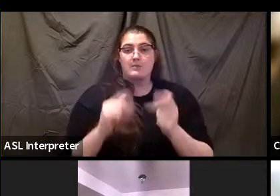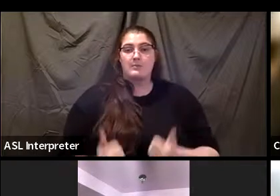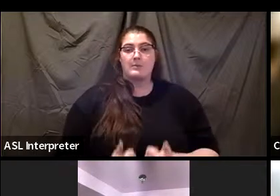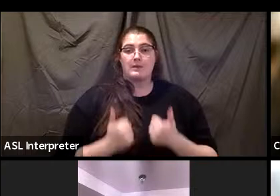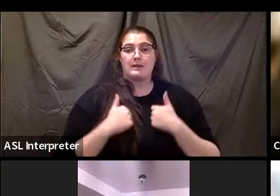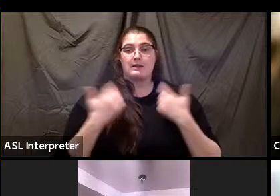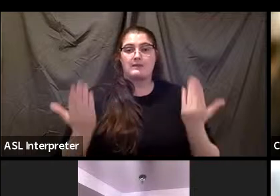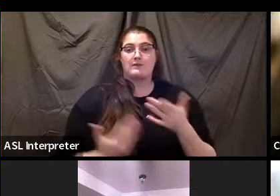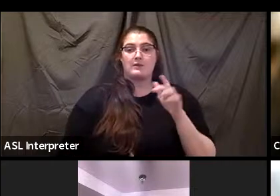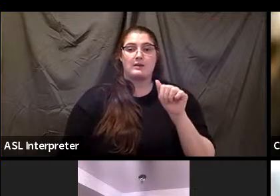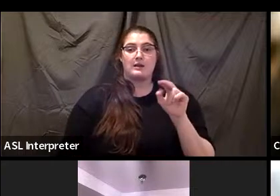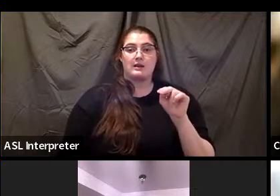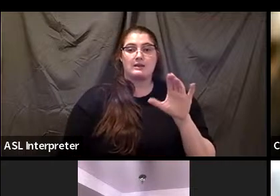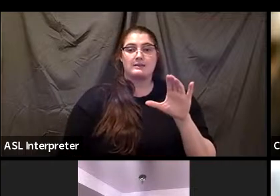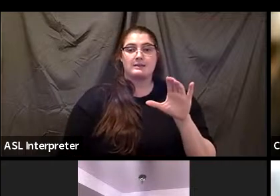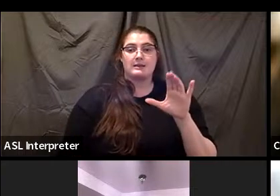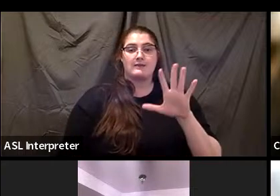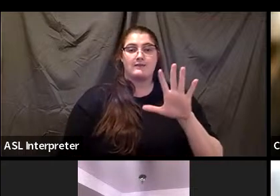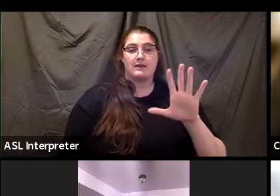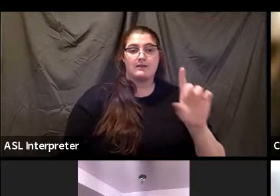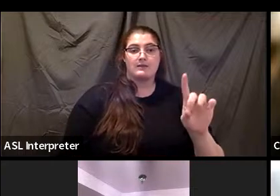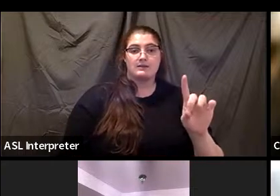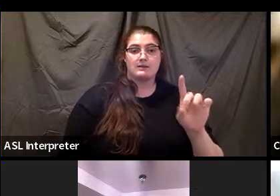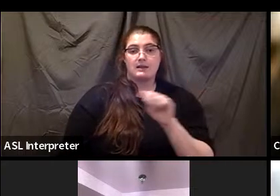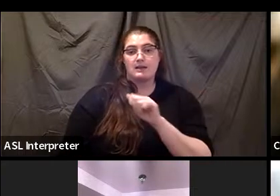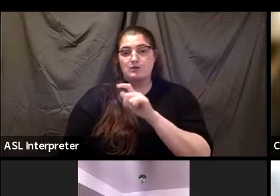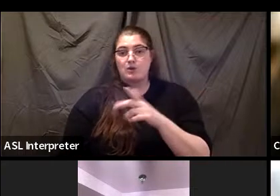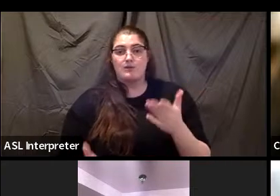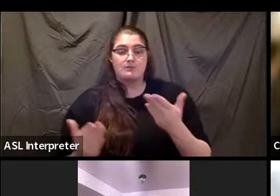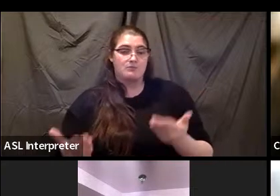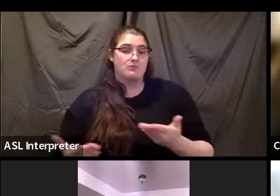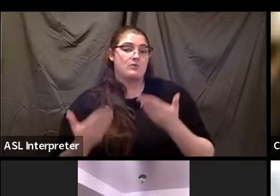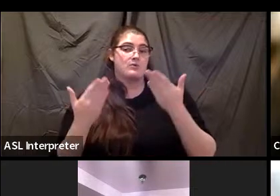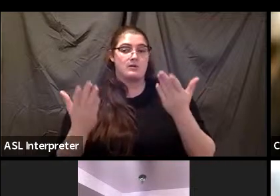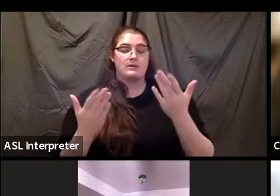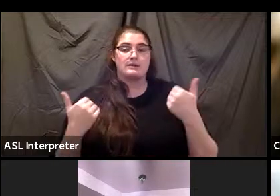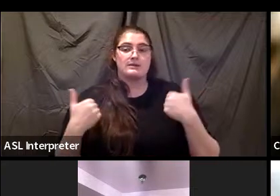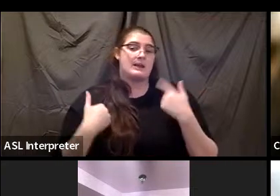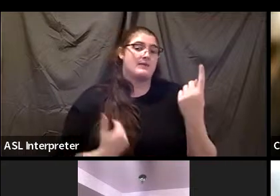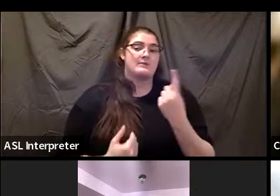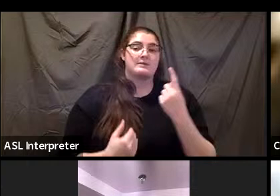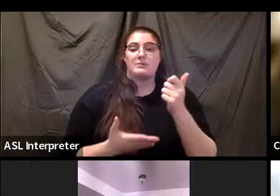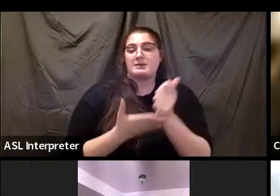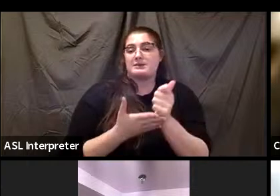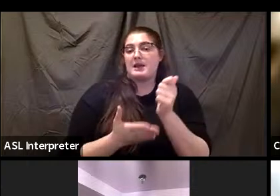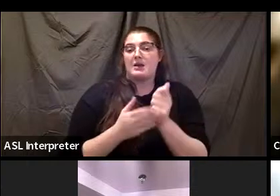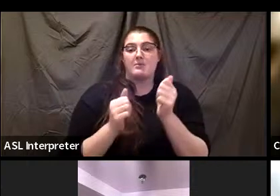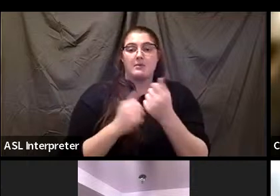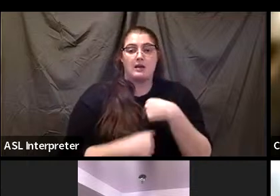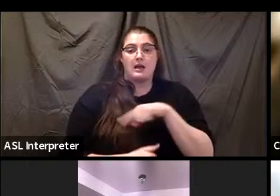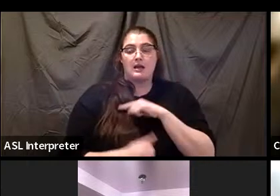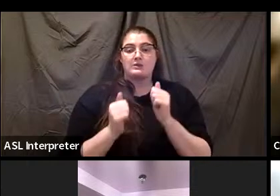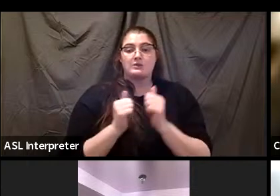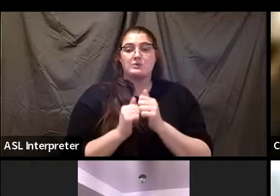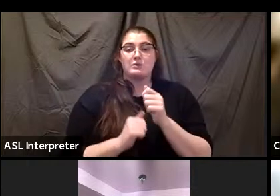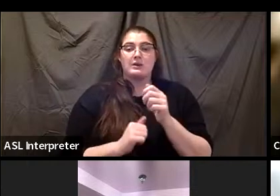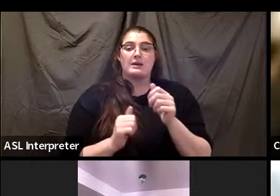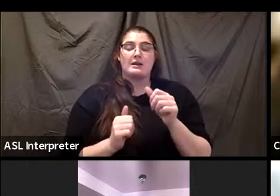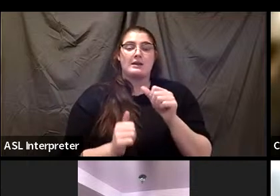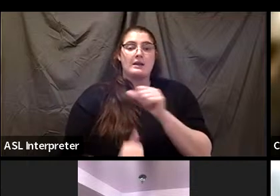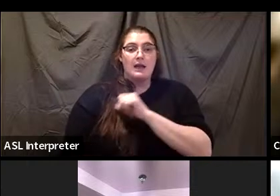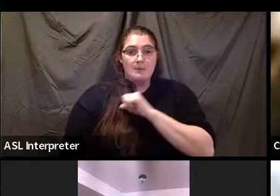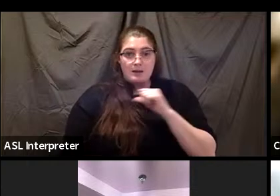5D. That's all this proposal is for, to have someone to help us with administrative needs. If a commissioner